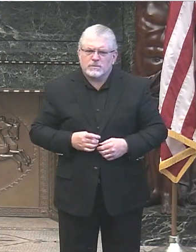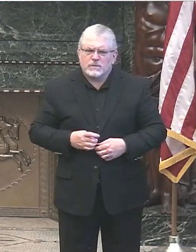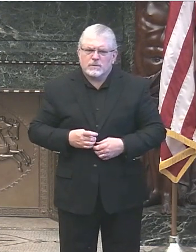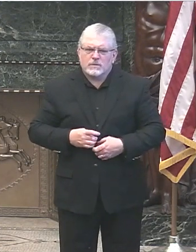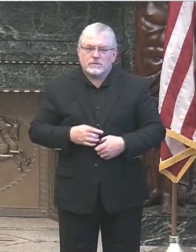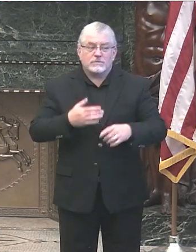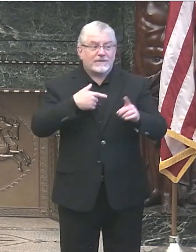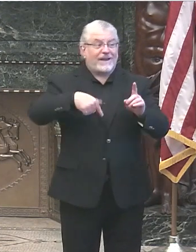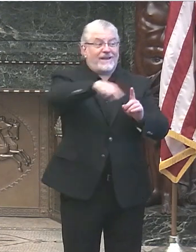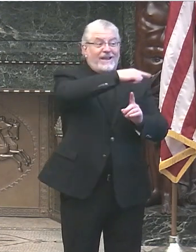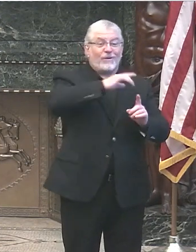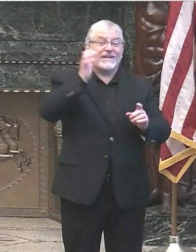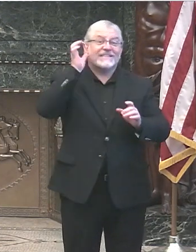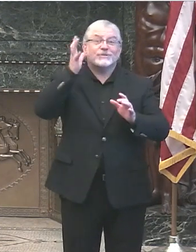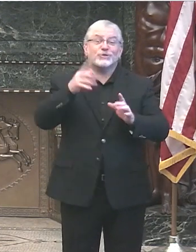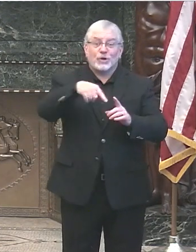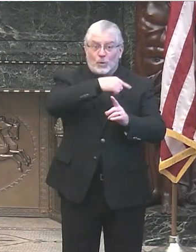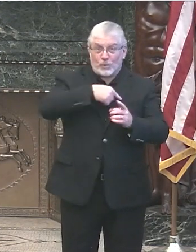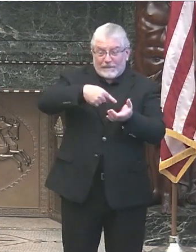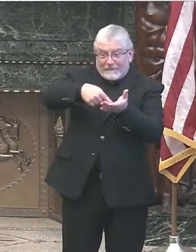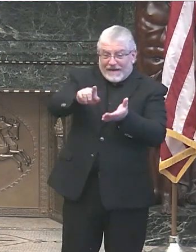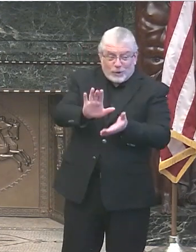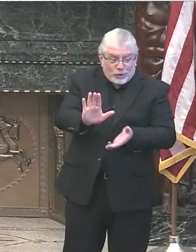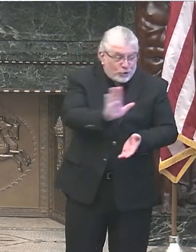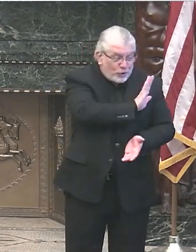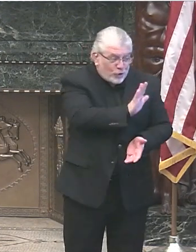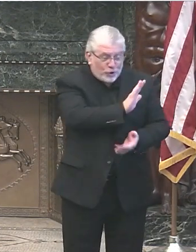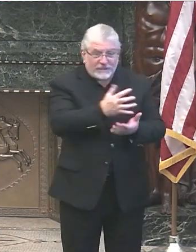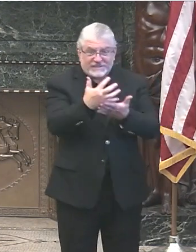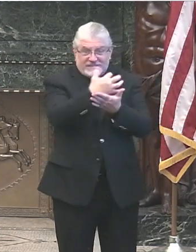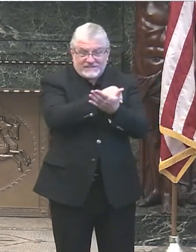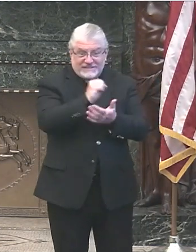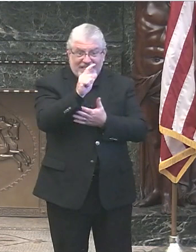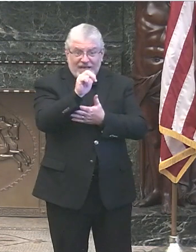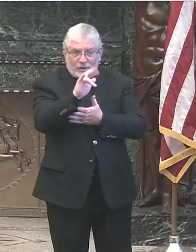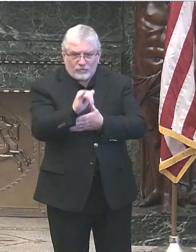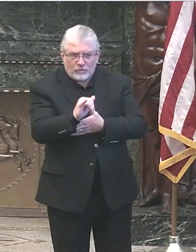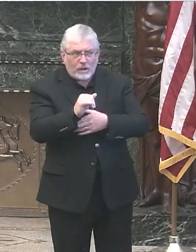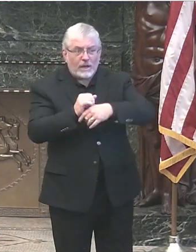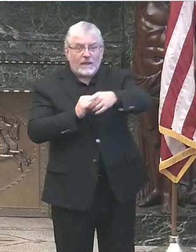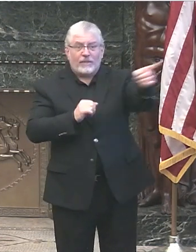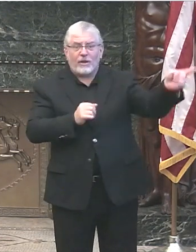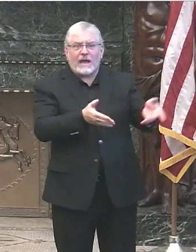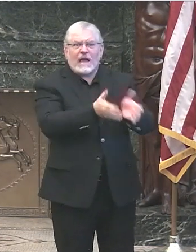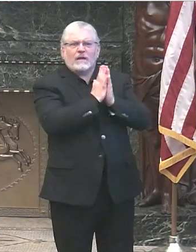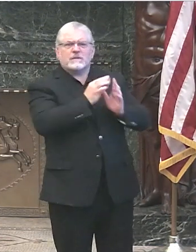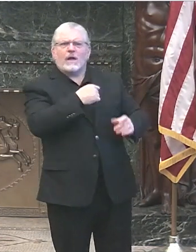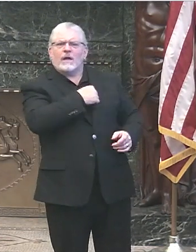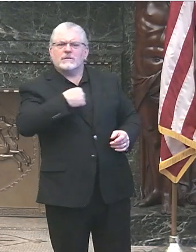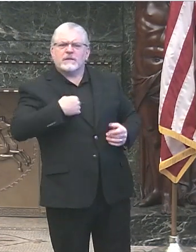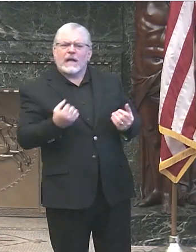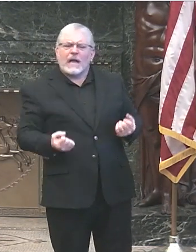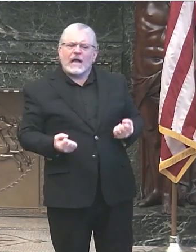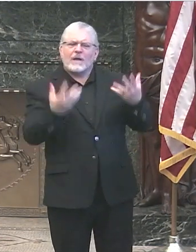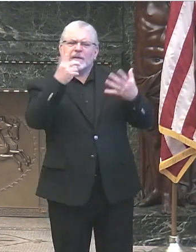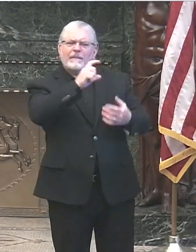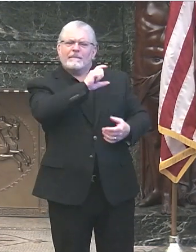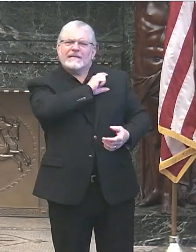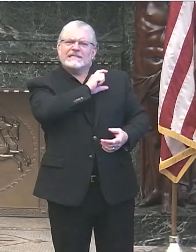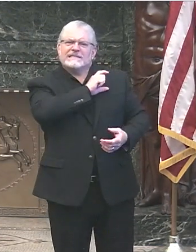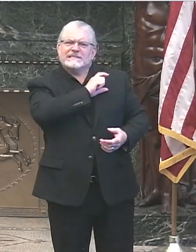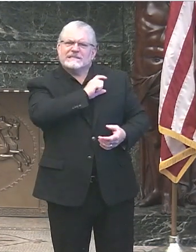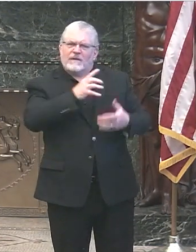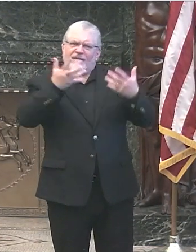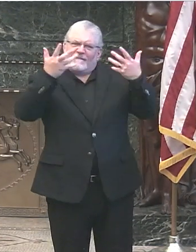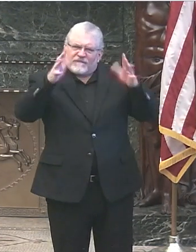sick and quarantined, are asking us how many police officers have tested positive. They want a number, no names, ages, or